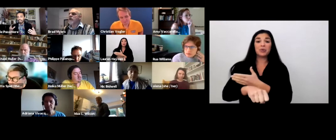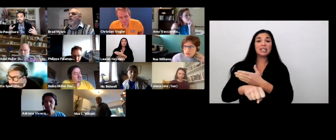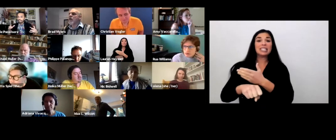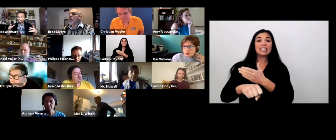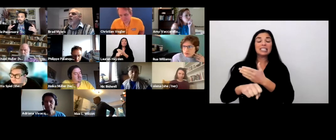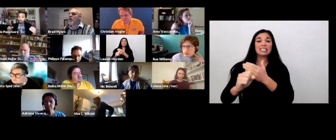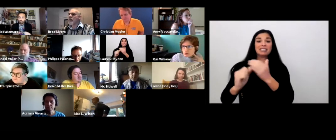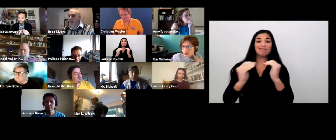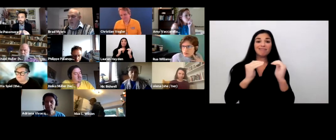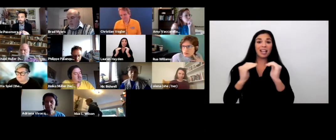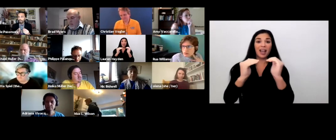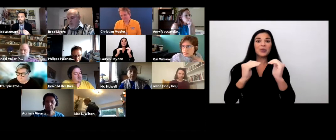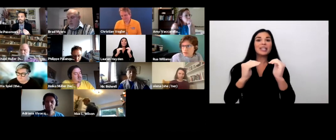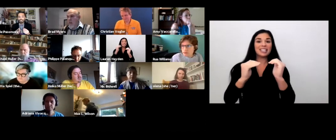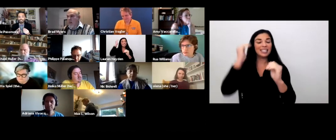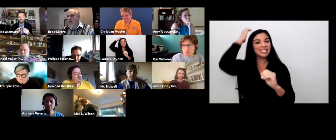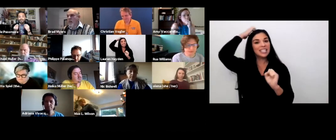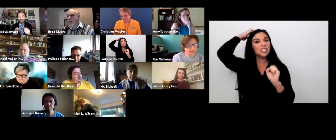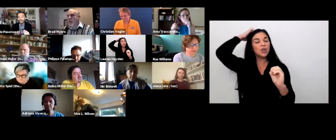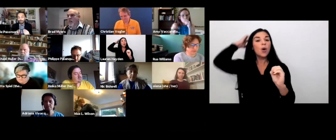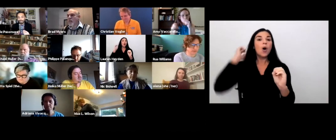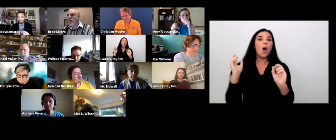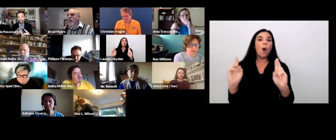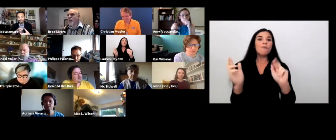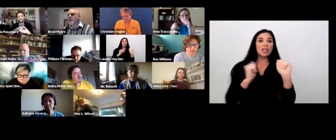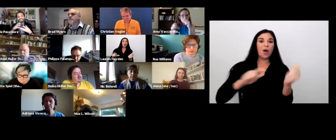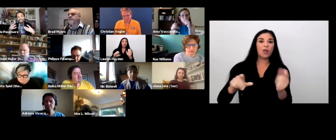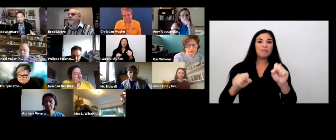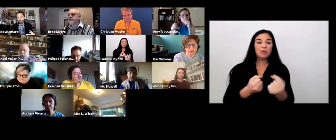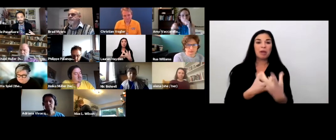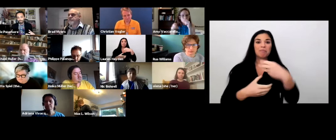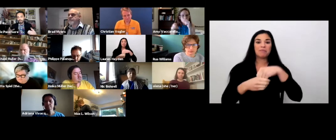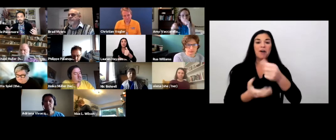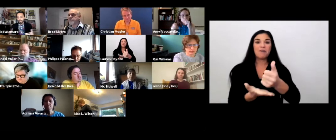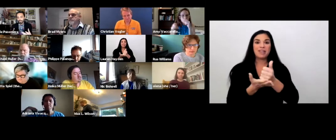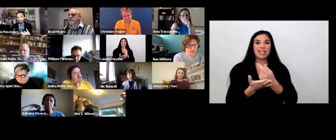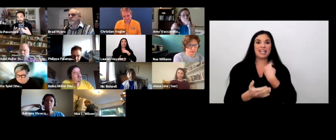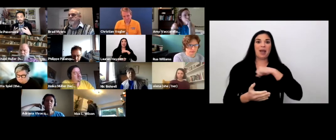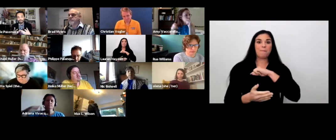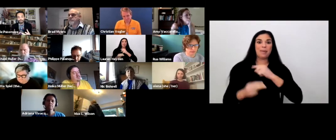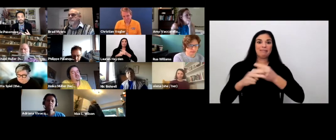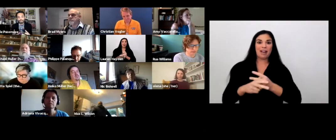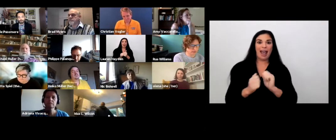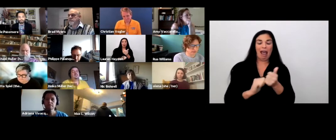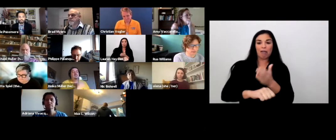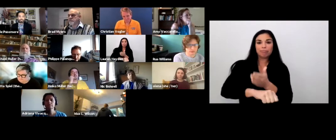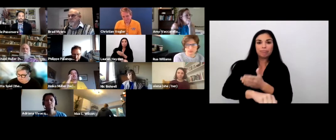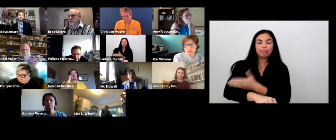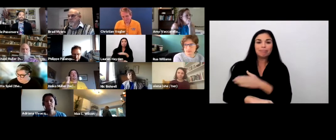And that's hopefully what y'all can help us sort of disentangle and sort of make better and find mutual solutions